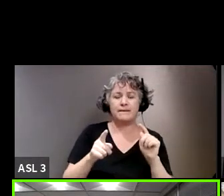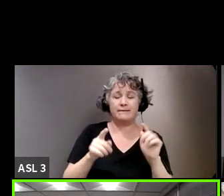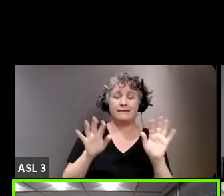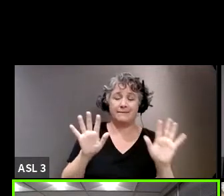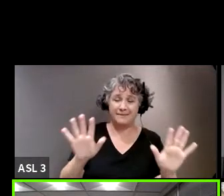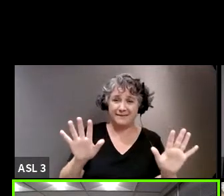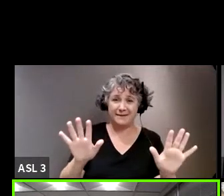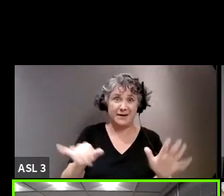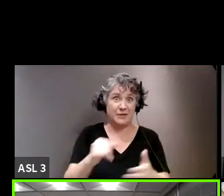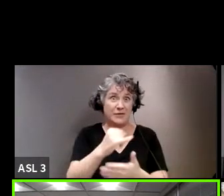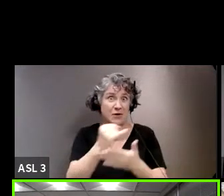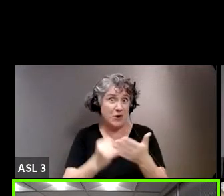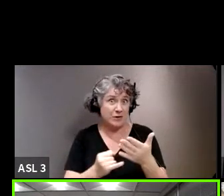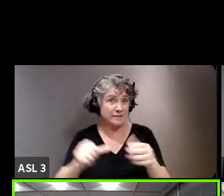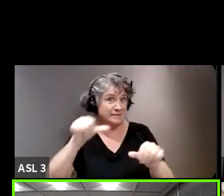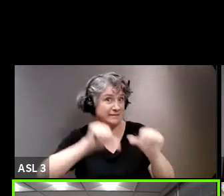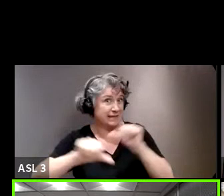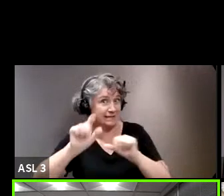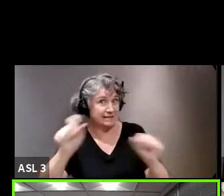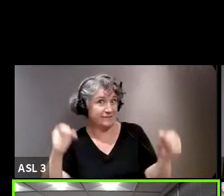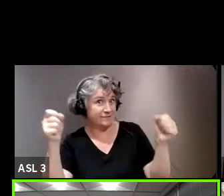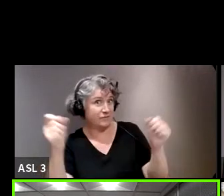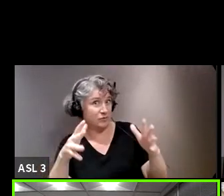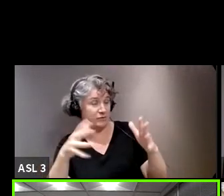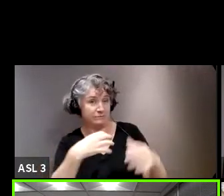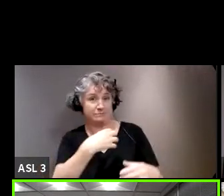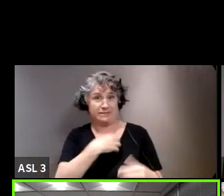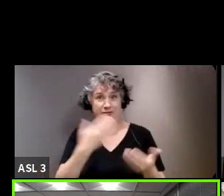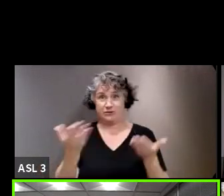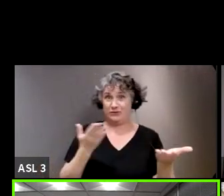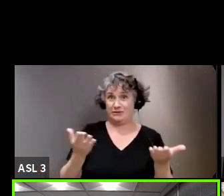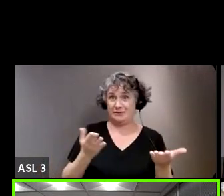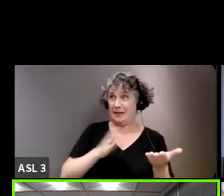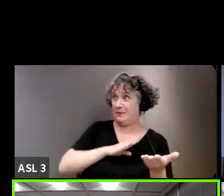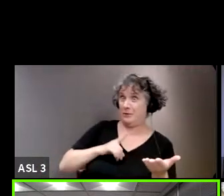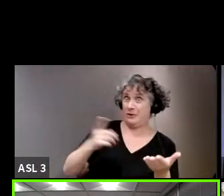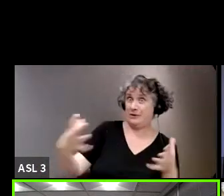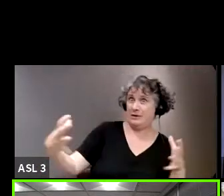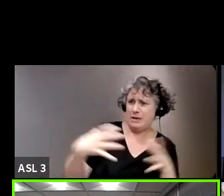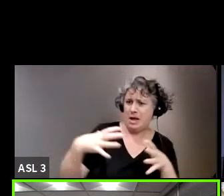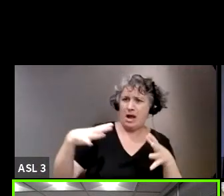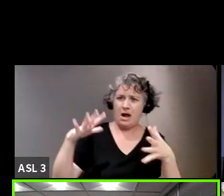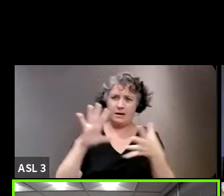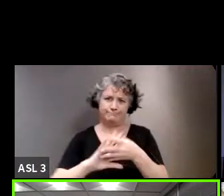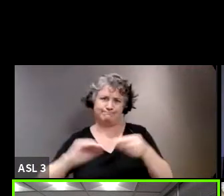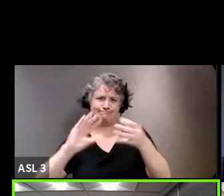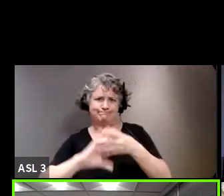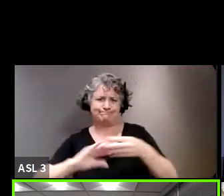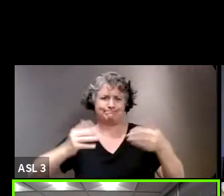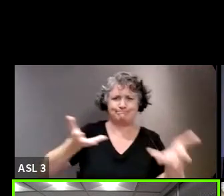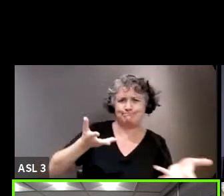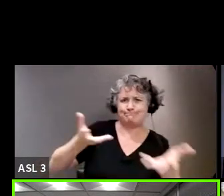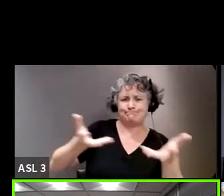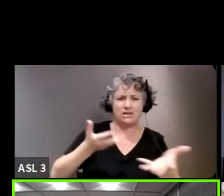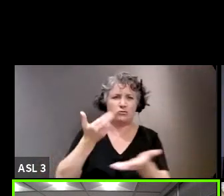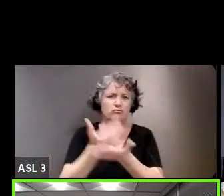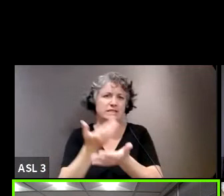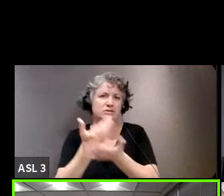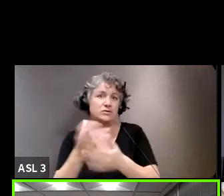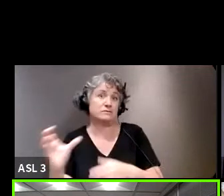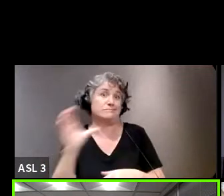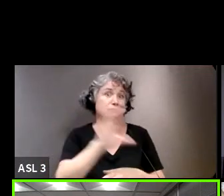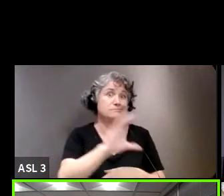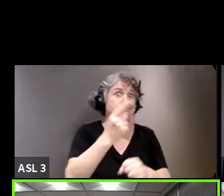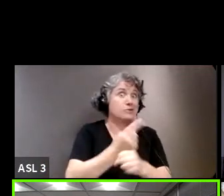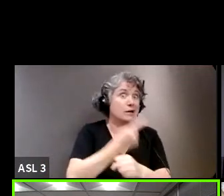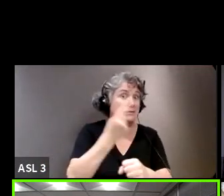and voodoo of a police service and a police service board in terms of describing effectively and resourcing effectively